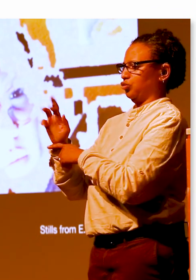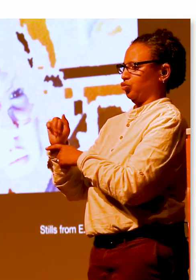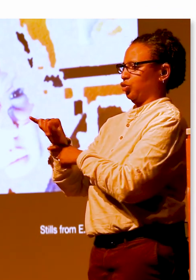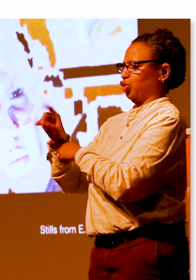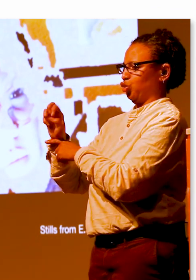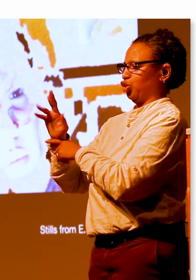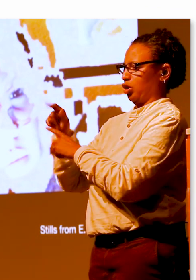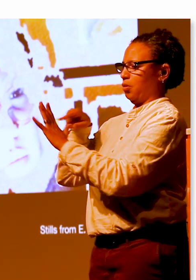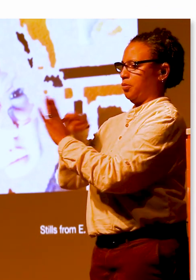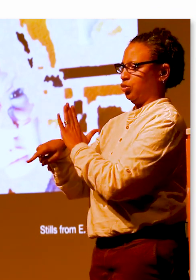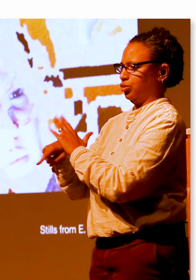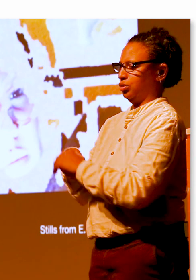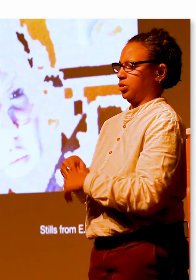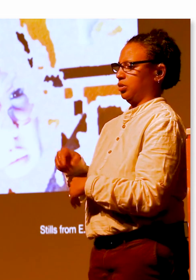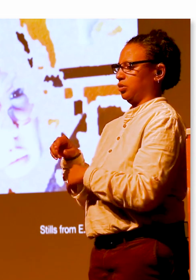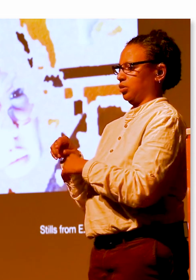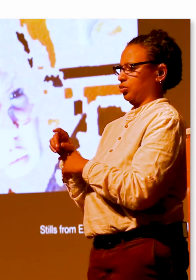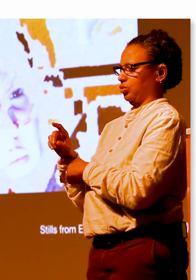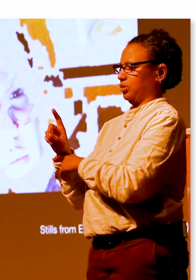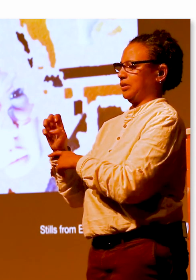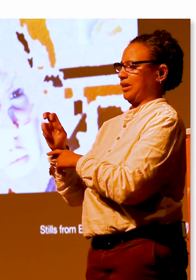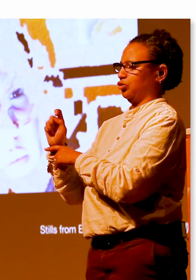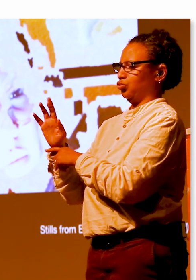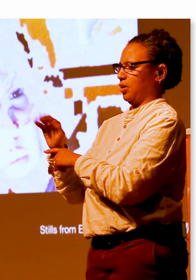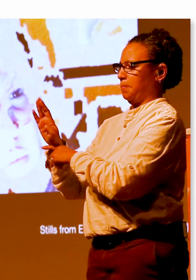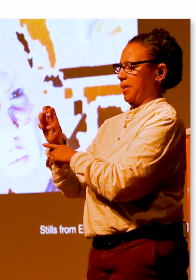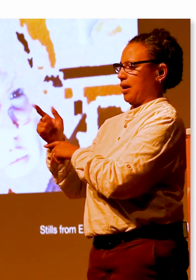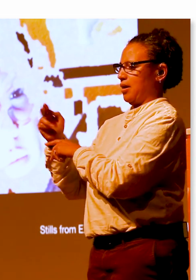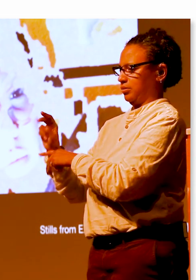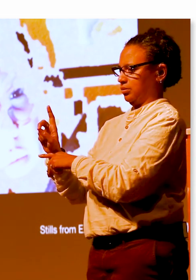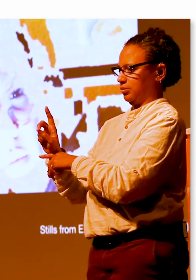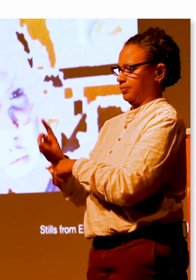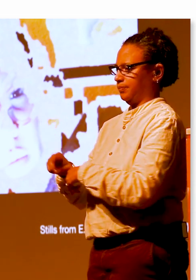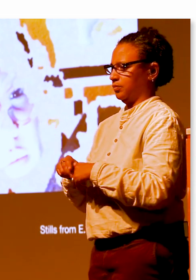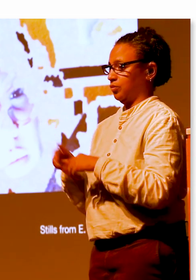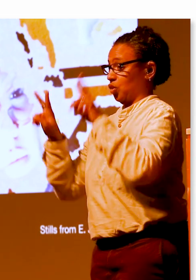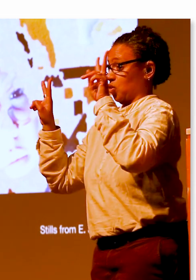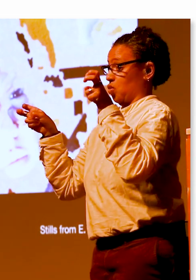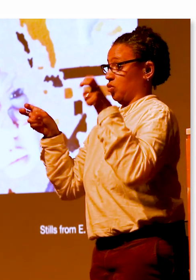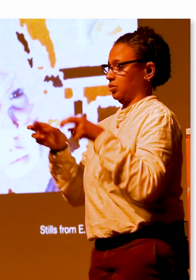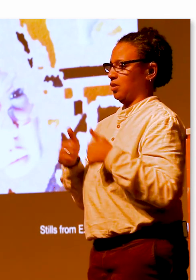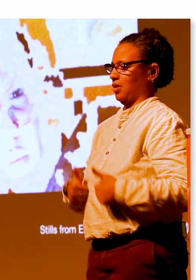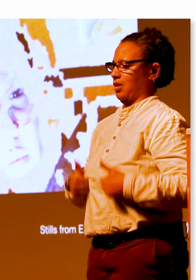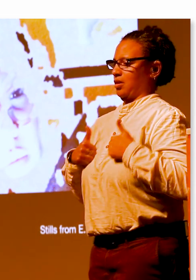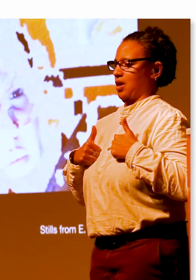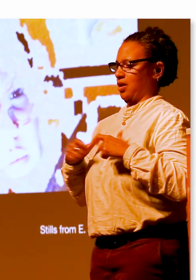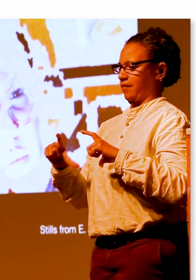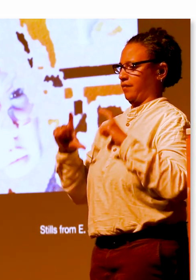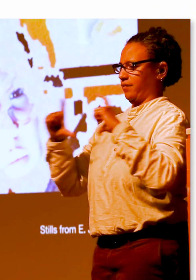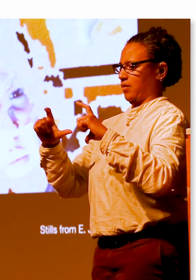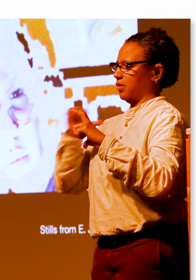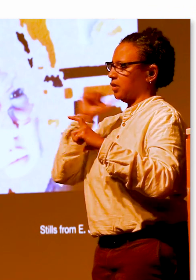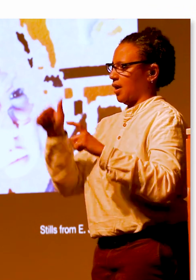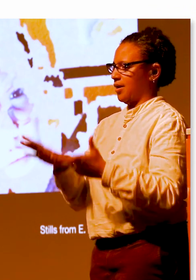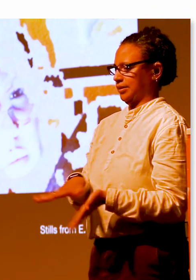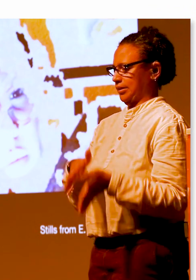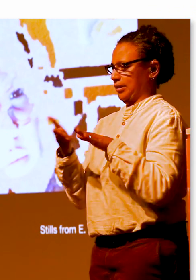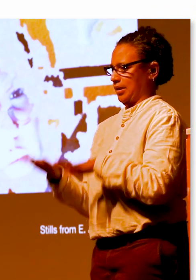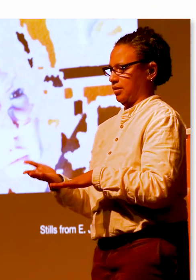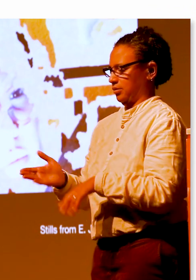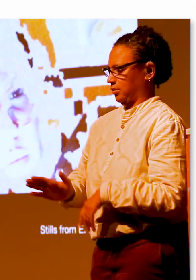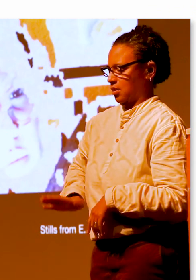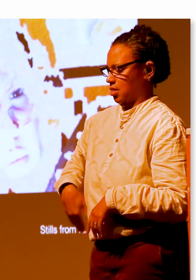Not Yet Dead. And what you could do was download the filter to like photo booth, like in the Mac, and it's like